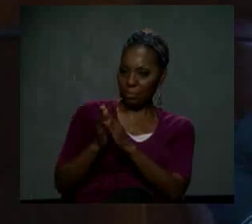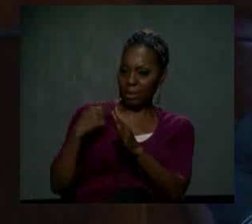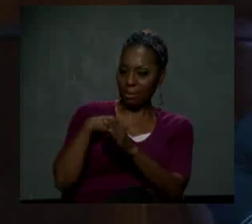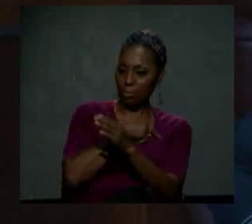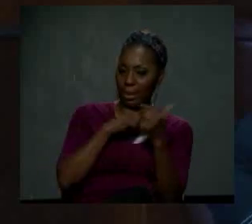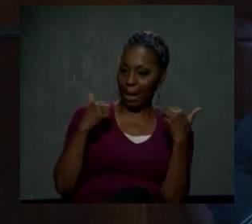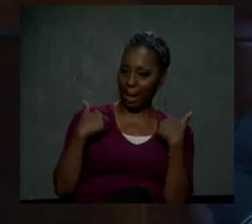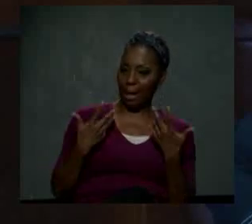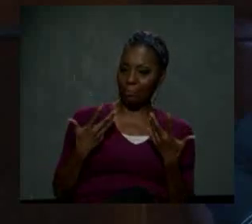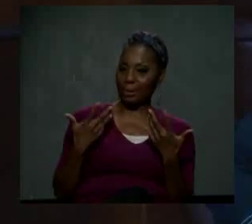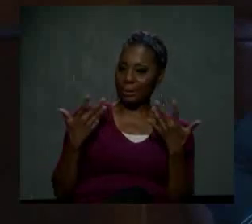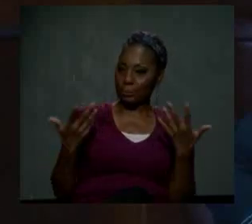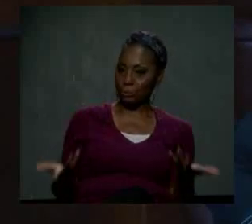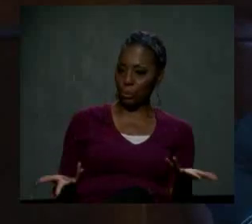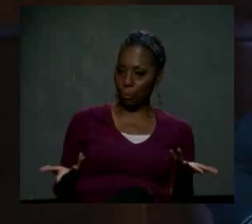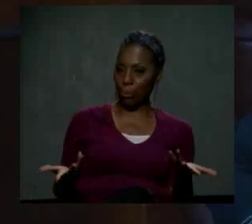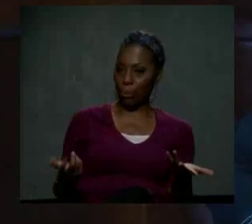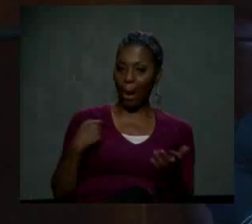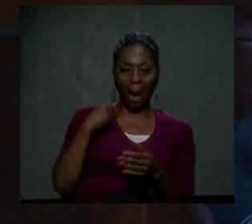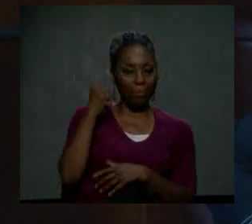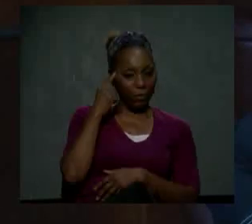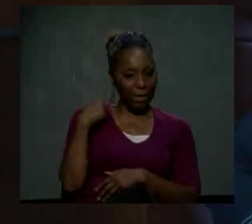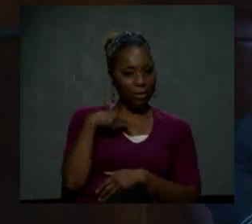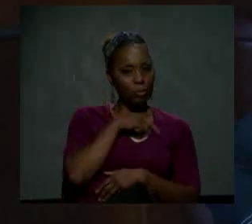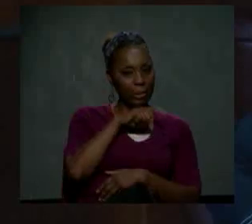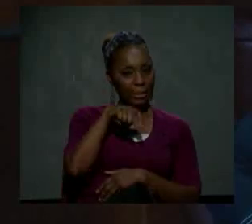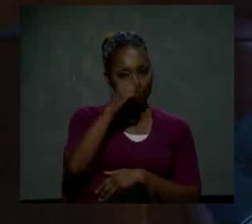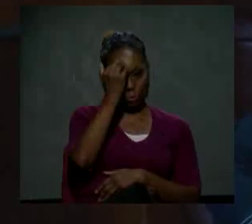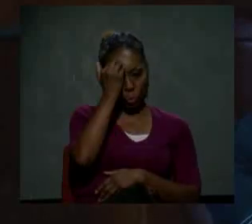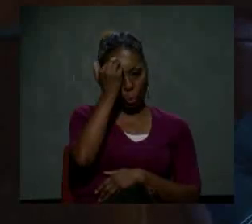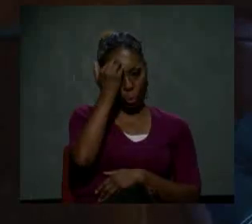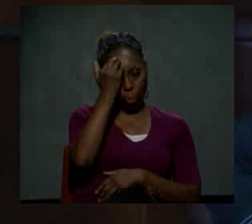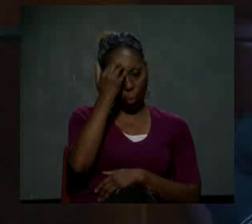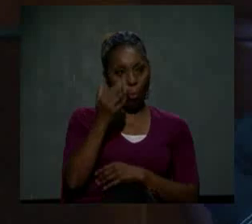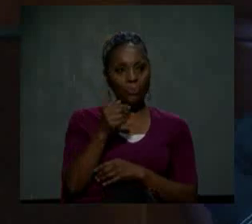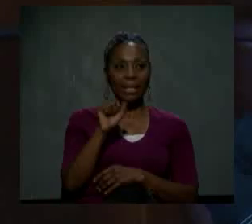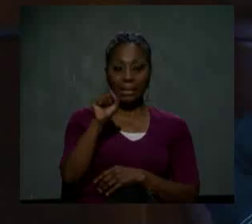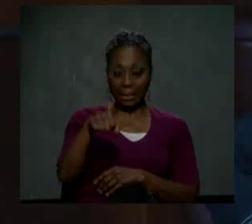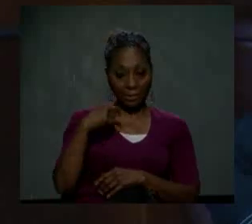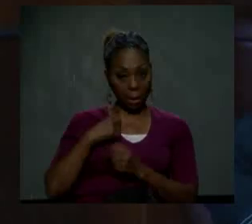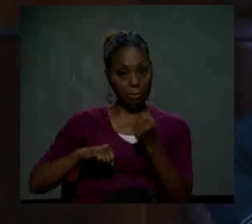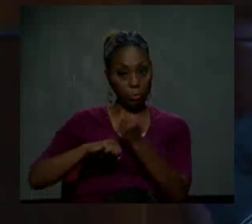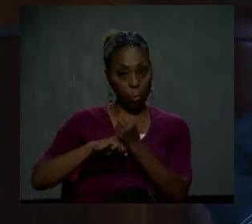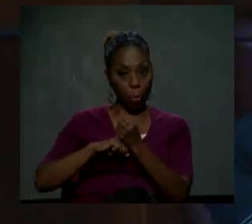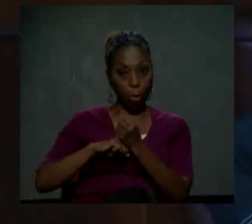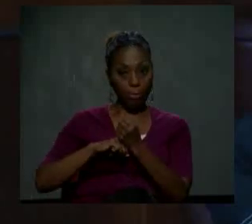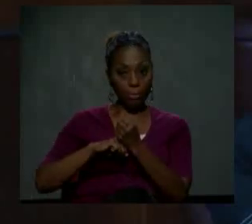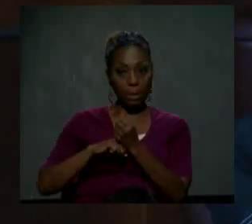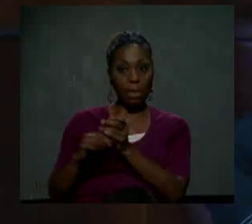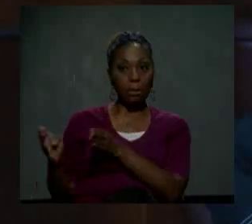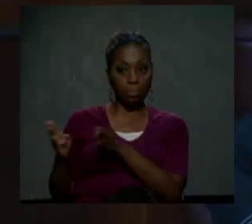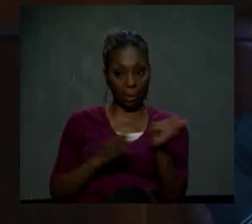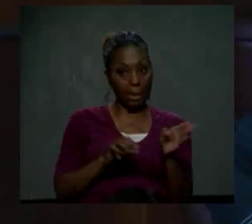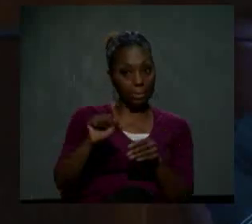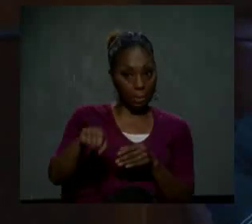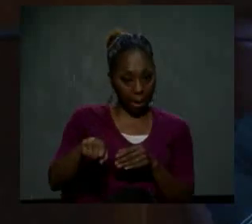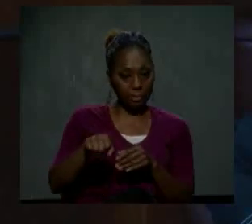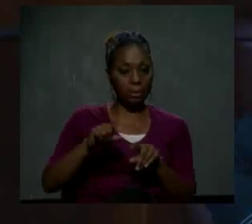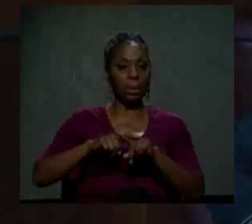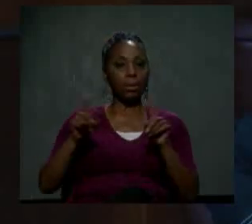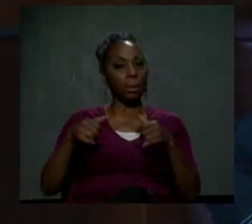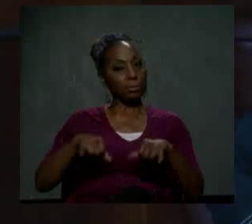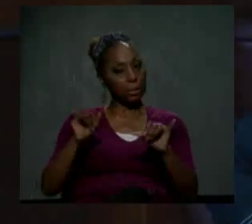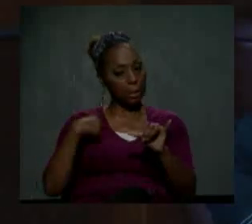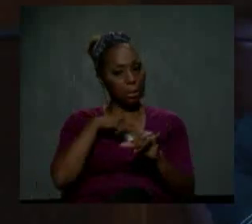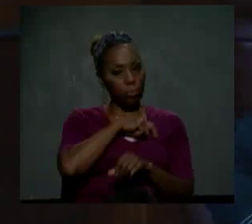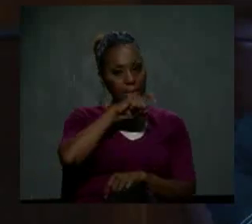had. So I think we need to know, even though I'm supportive of what the plan is,